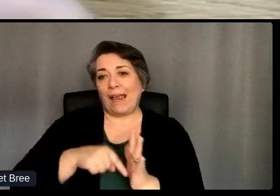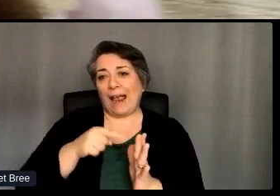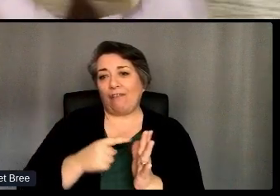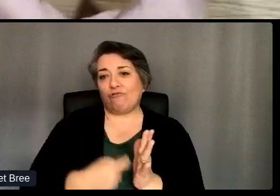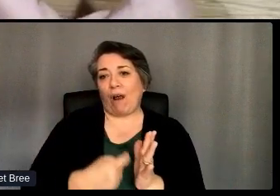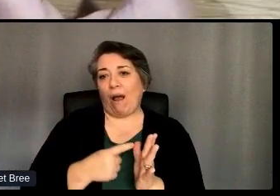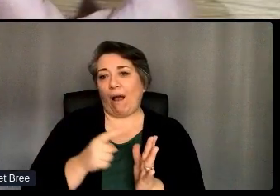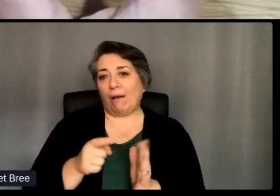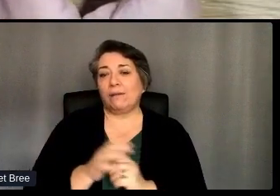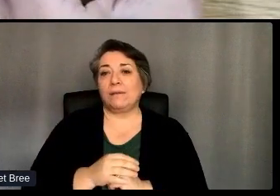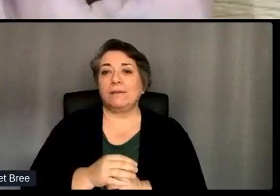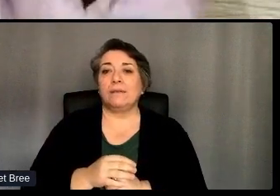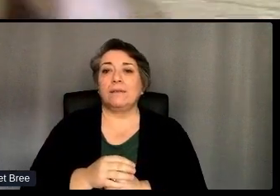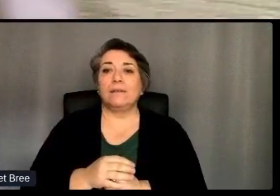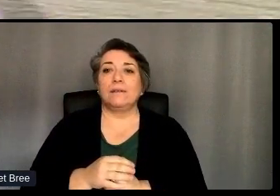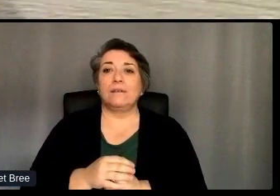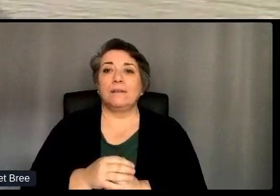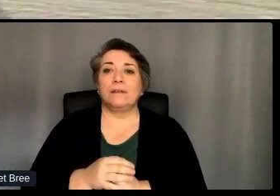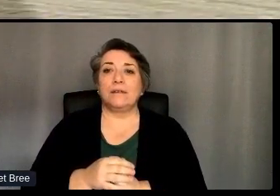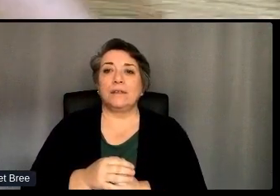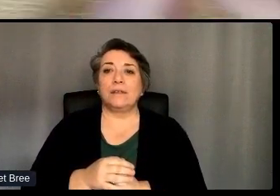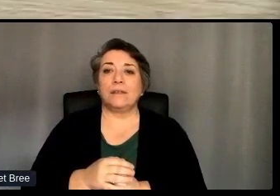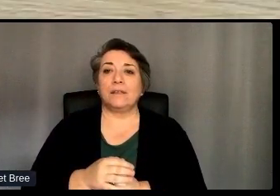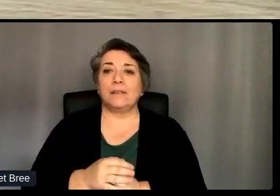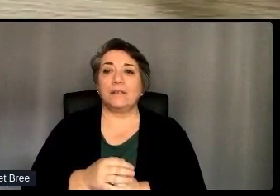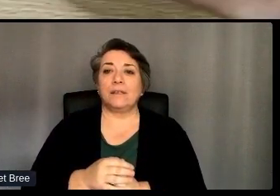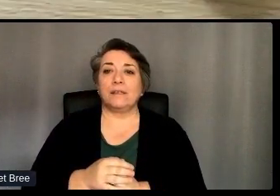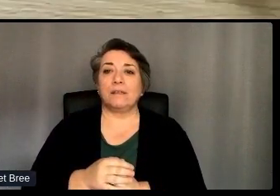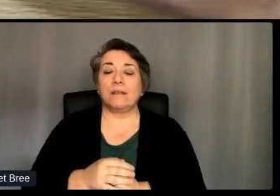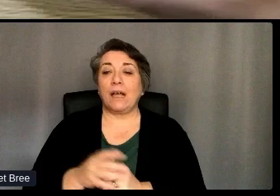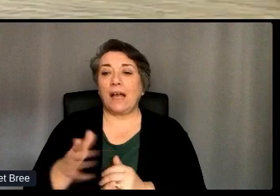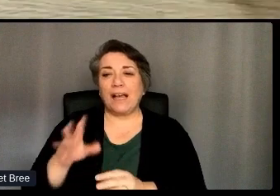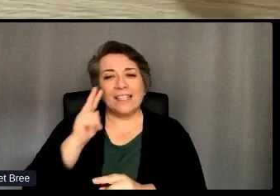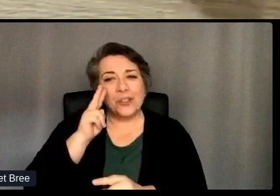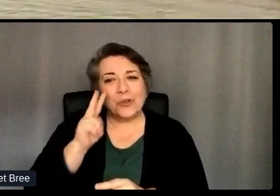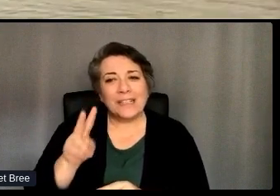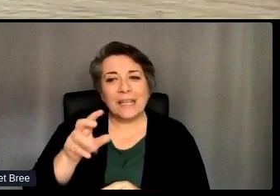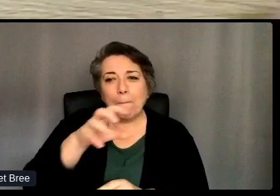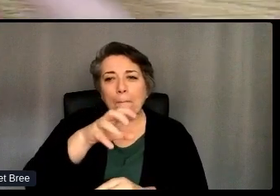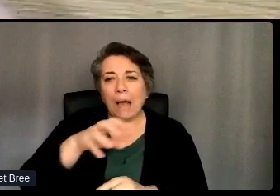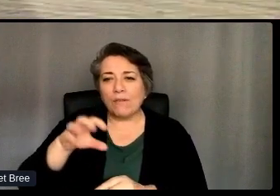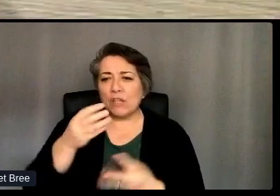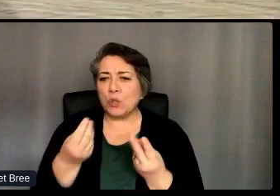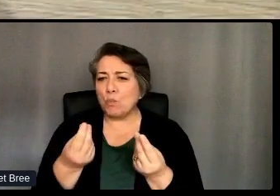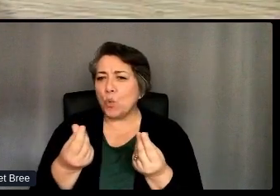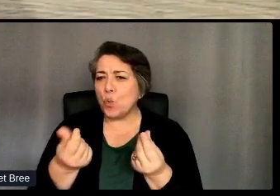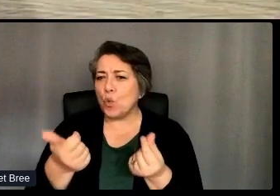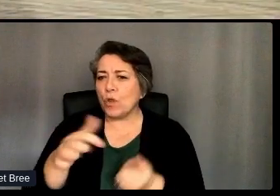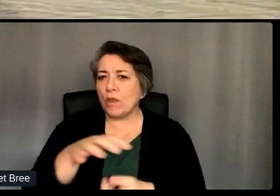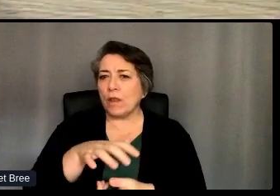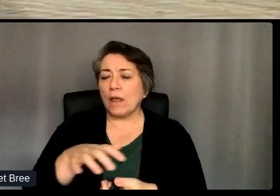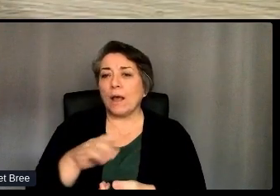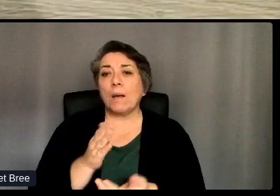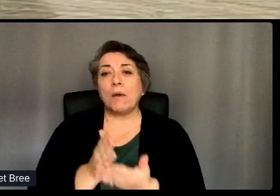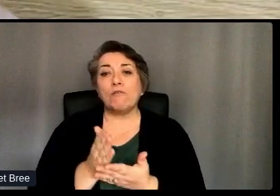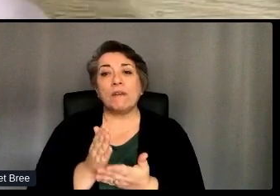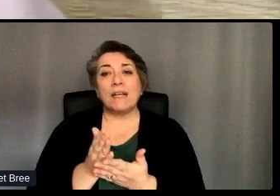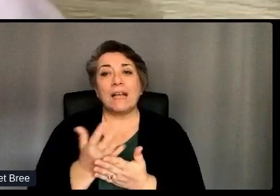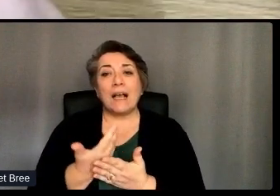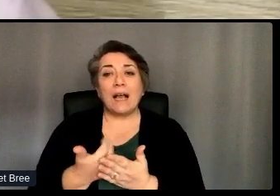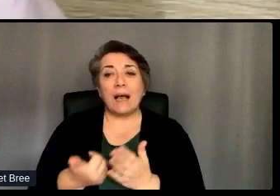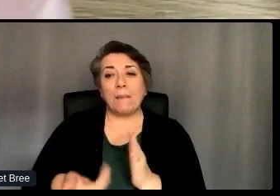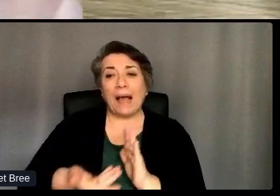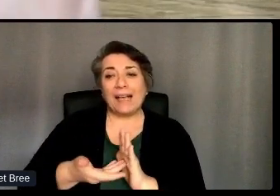And just to show here that the mouse actually slides quite smoothly over the table surface, but I'm actually inserting an additional thumb